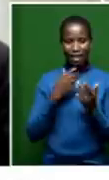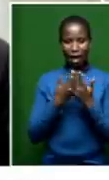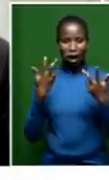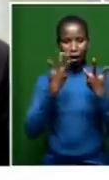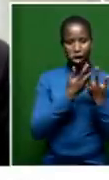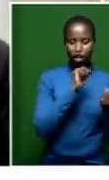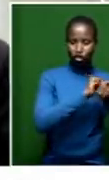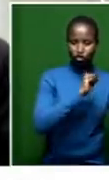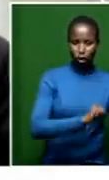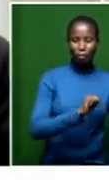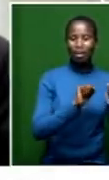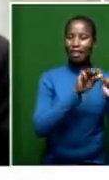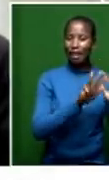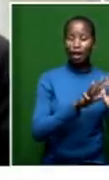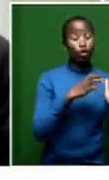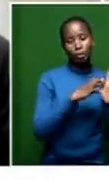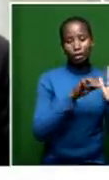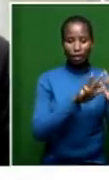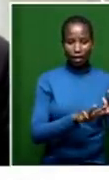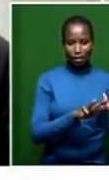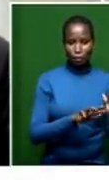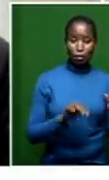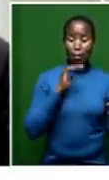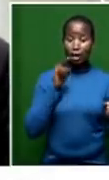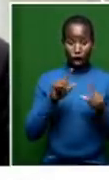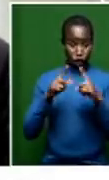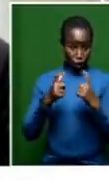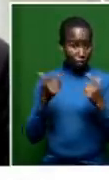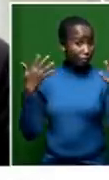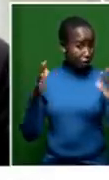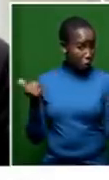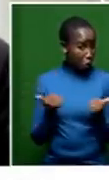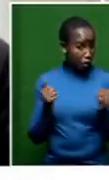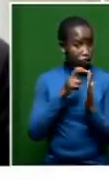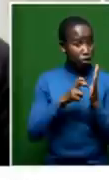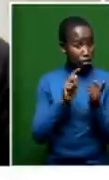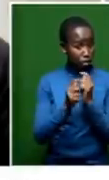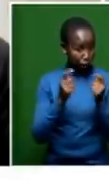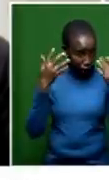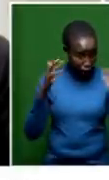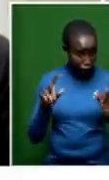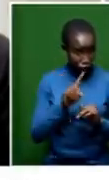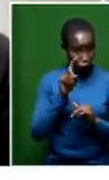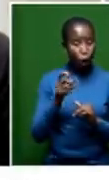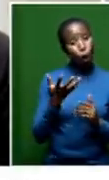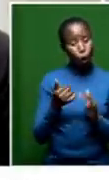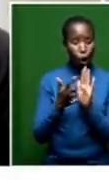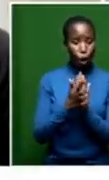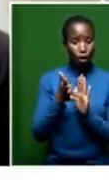to have legal representation. Now, has the committee already amended the rules to accommodate that?